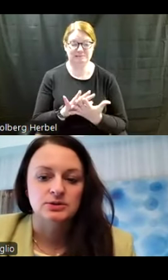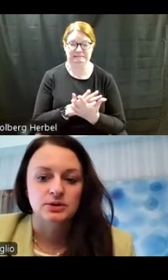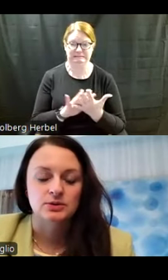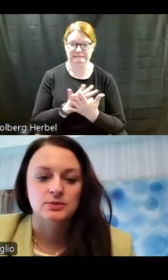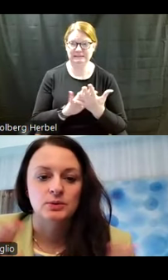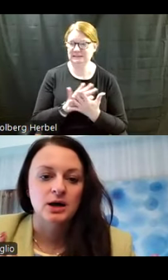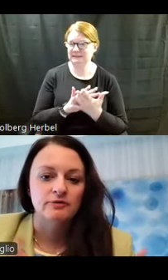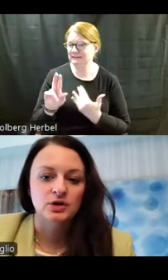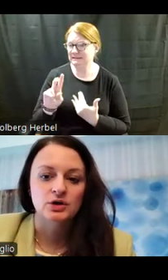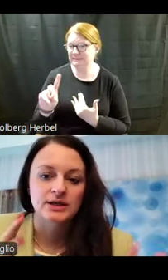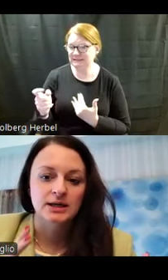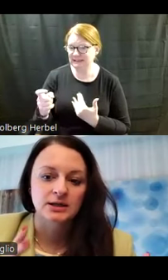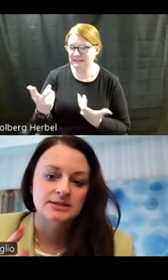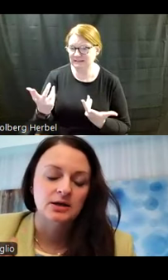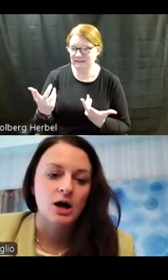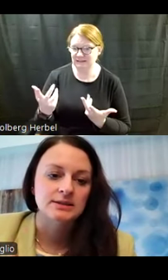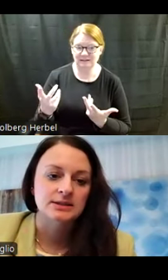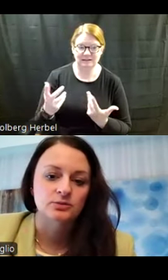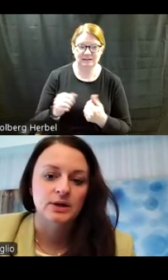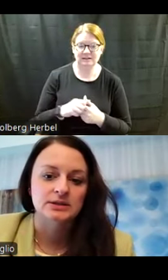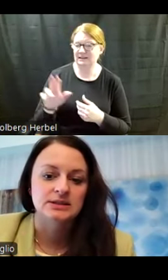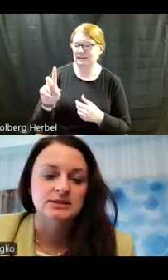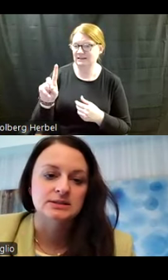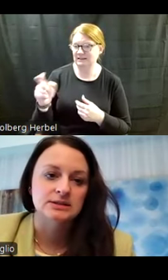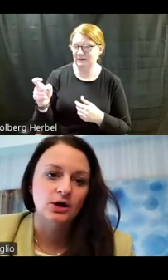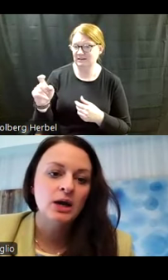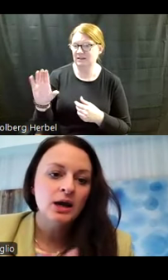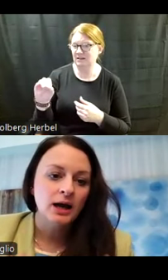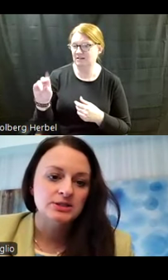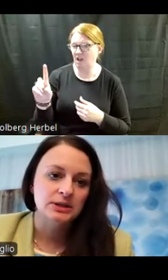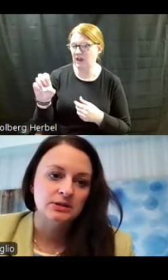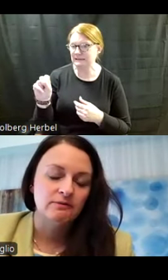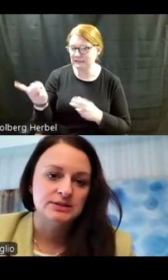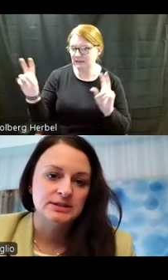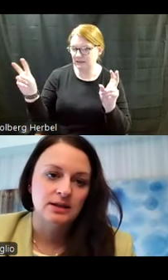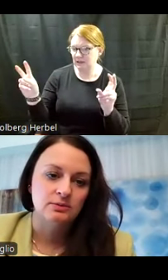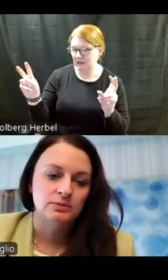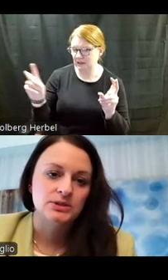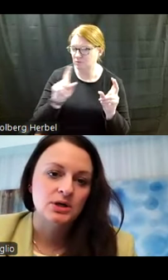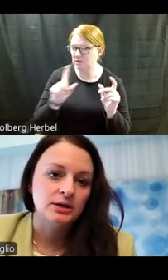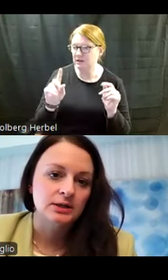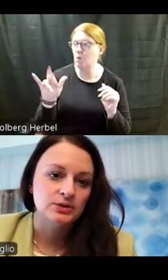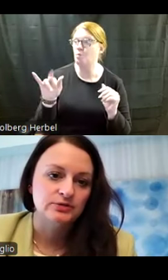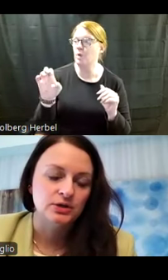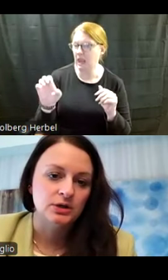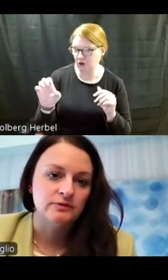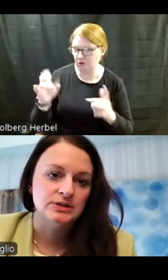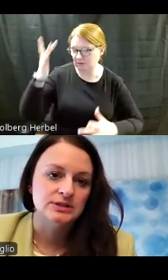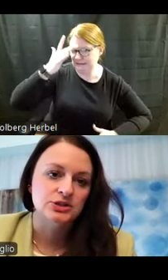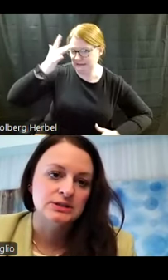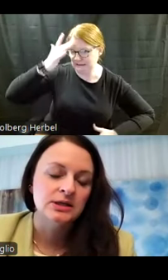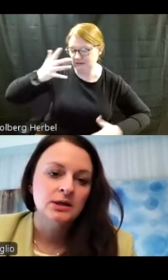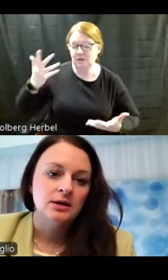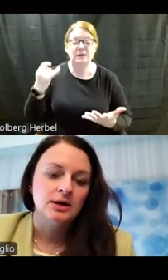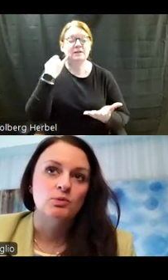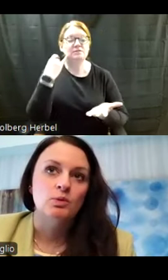diagnoses, or what we often call the diagnostic odyssey in rare diseases. And so I just want to level set that when we're talking about difficult